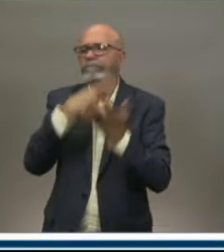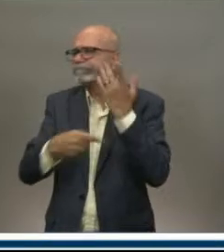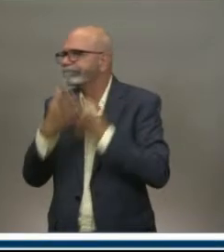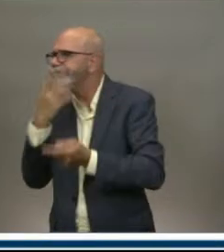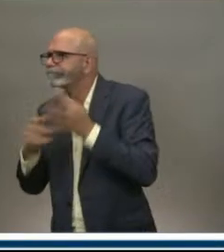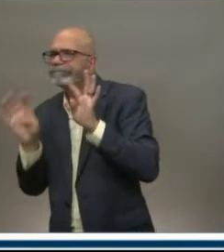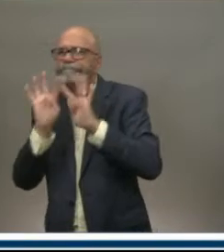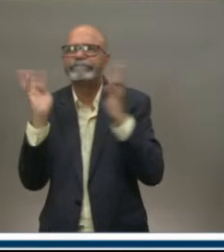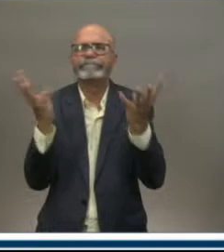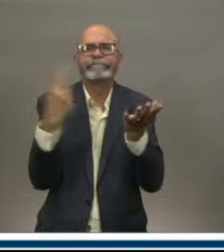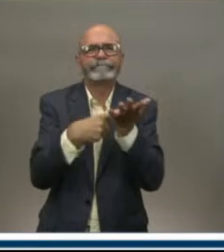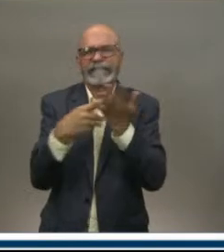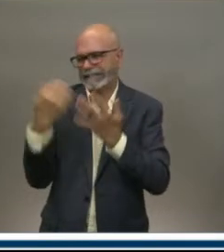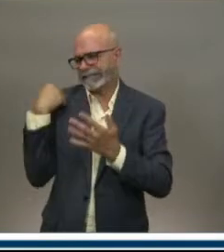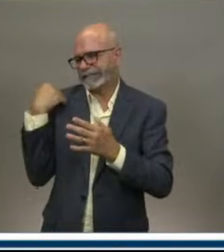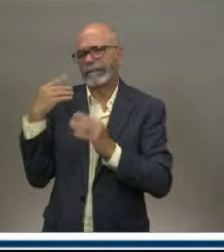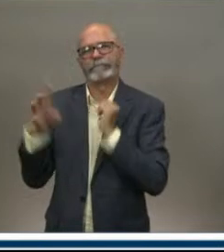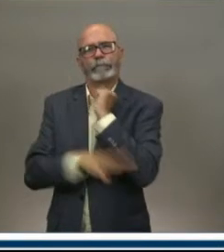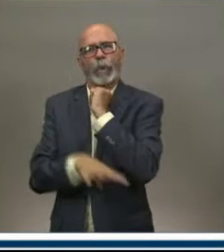the fall of